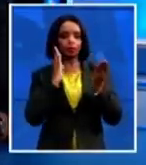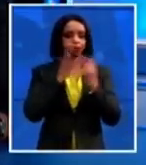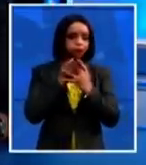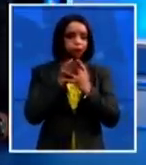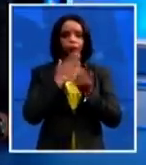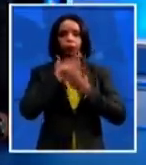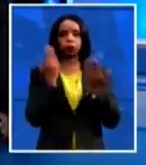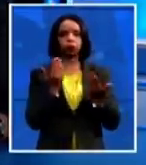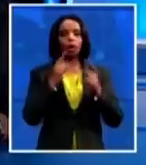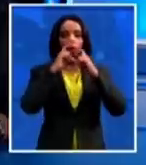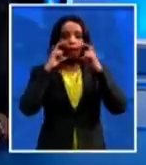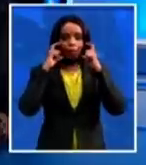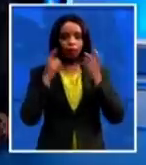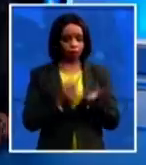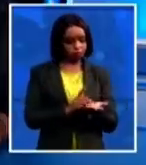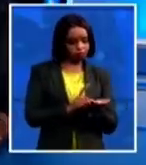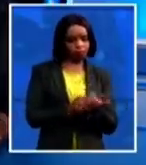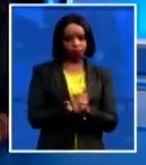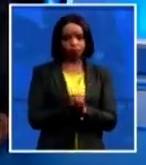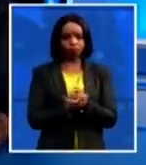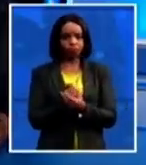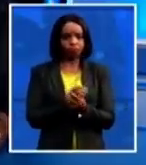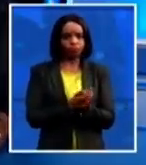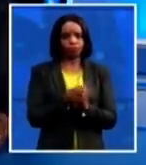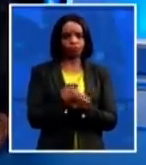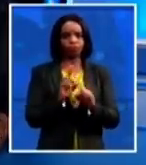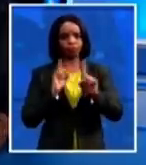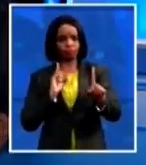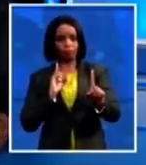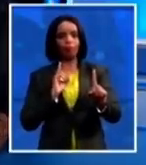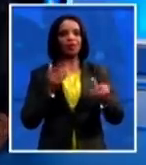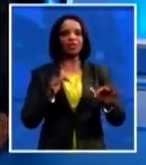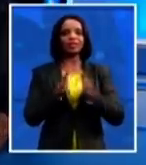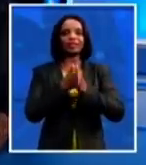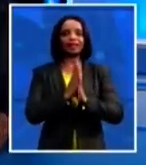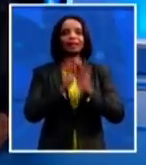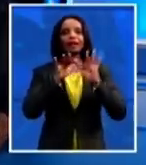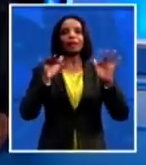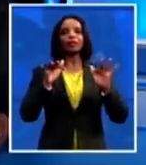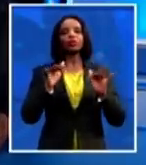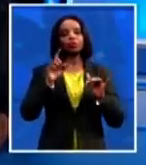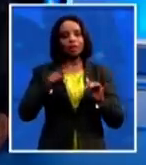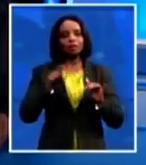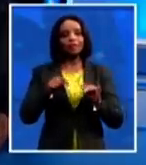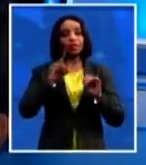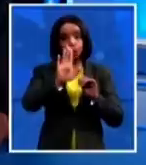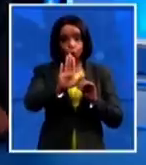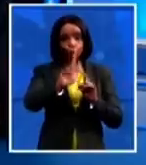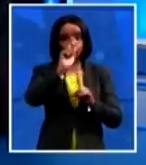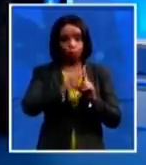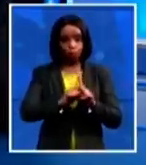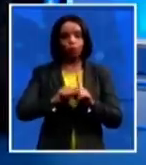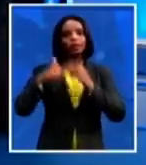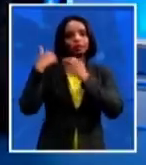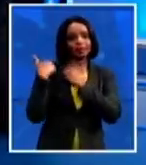urges South Africans to keep yourself and your family safe this festive season by simply going to your nearest vaccination site.